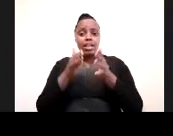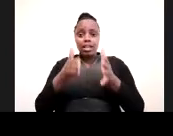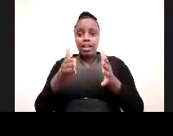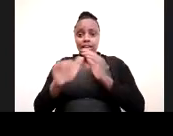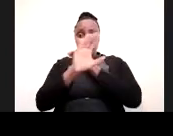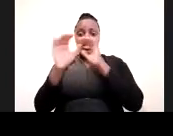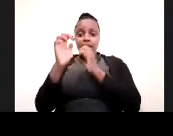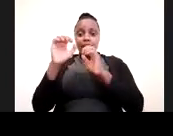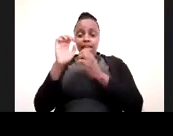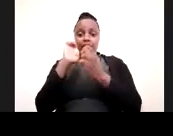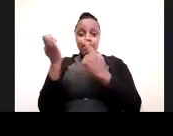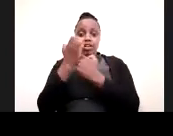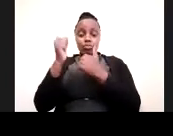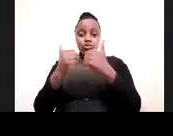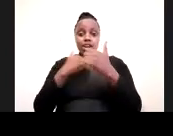are living in.